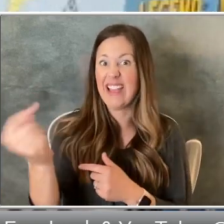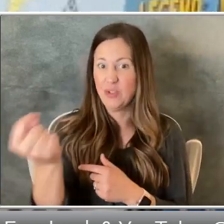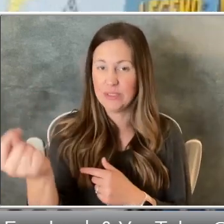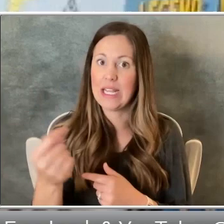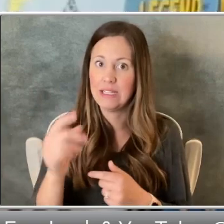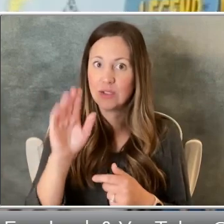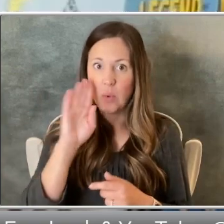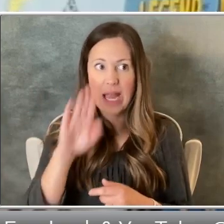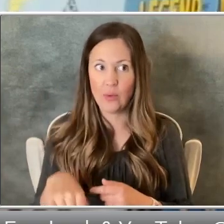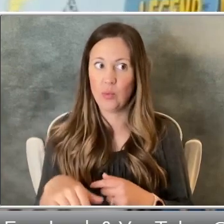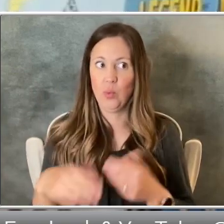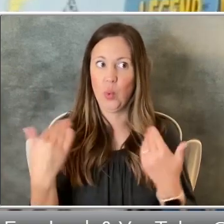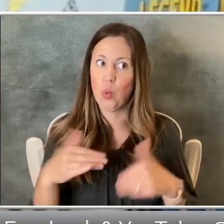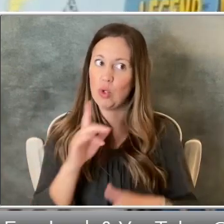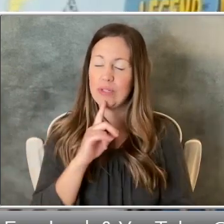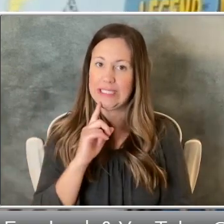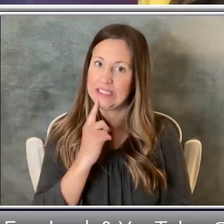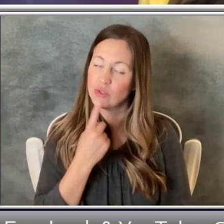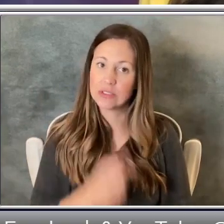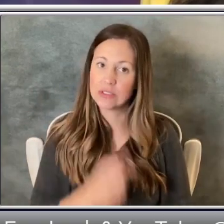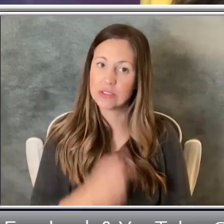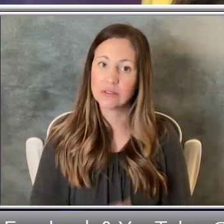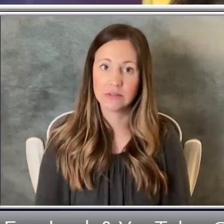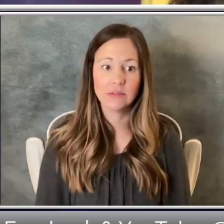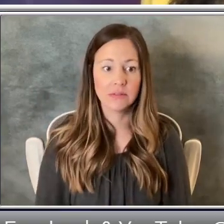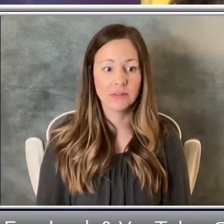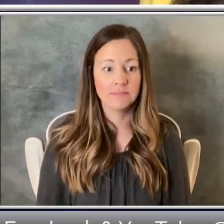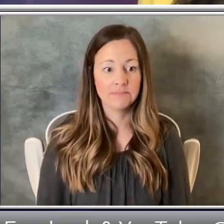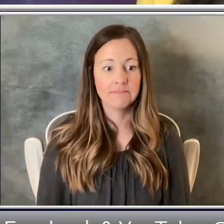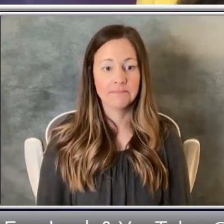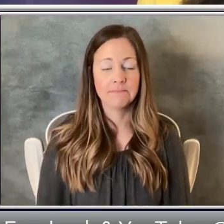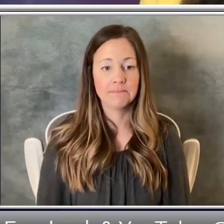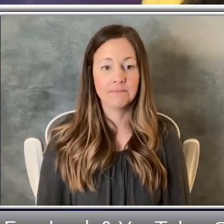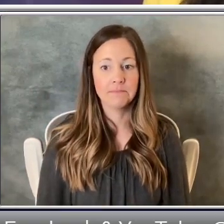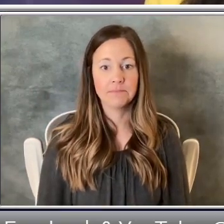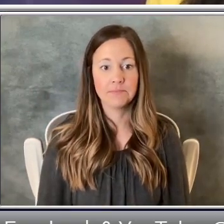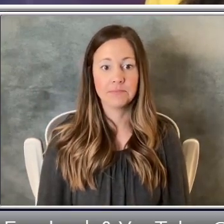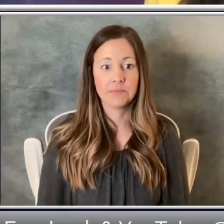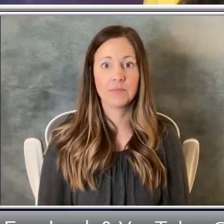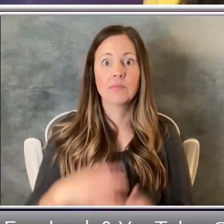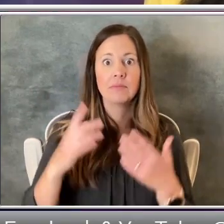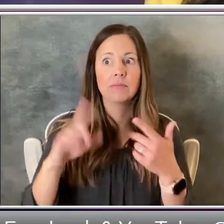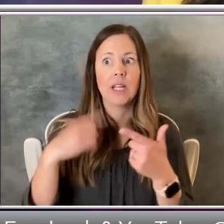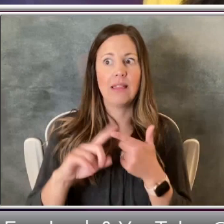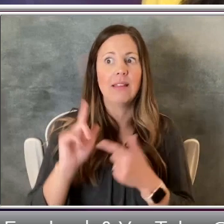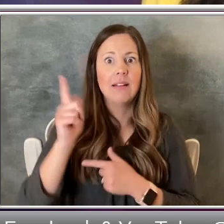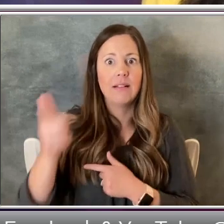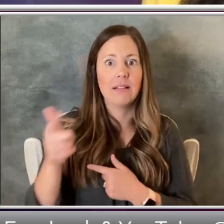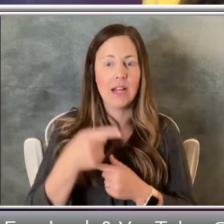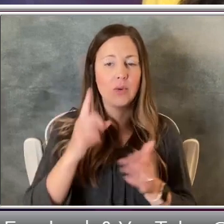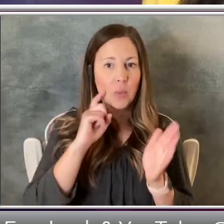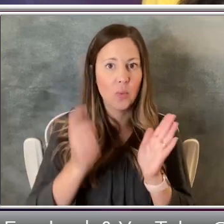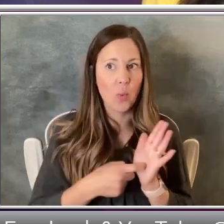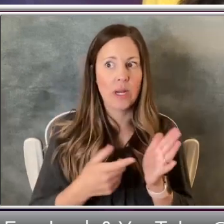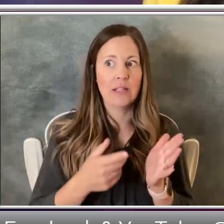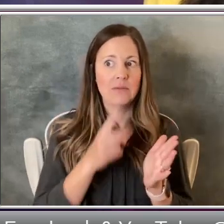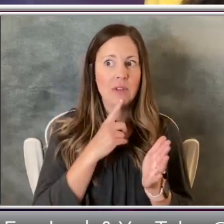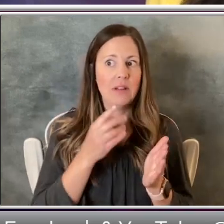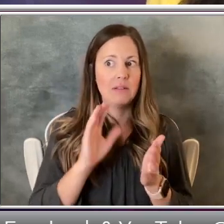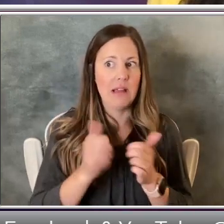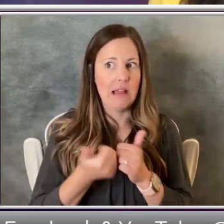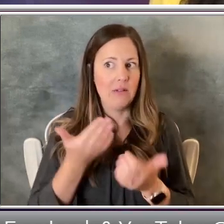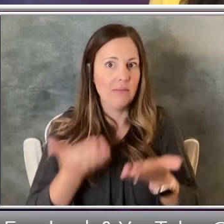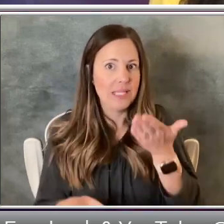knew that it was pretty serious. And then it was only later on you noticed how potentially serious it could